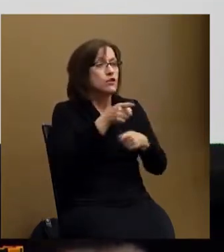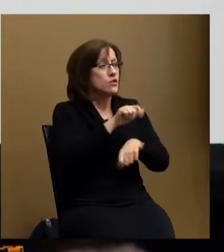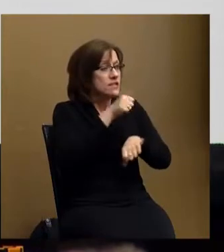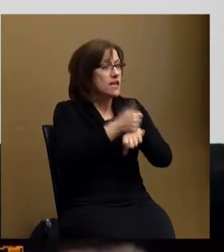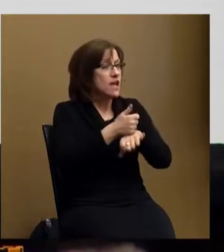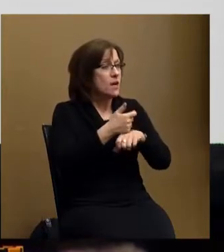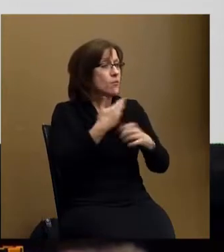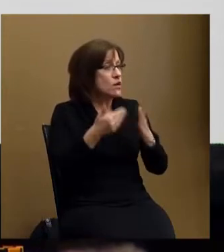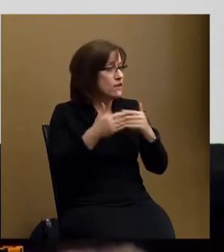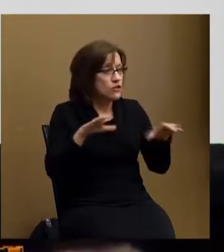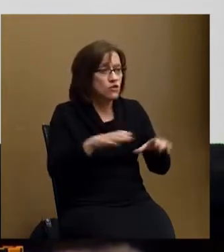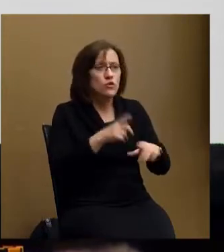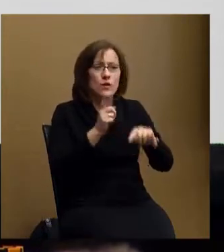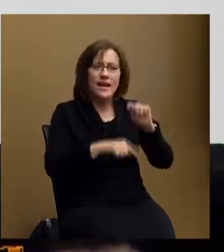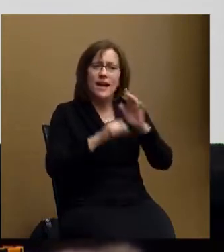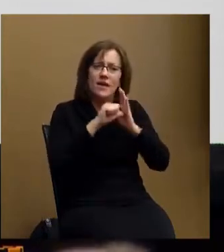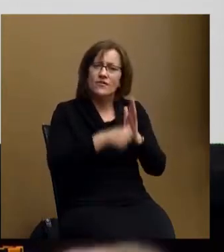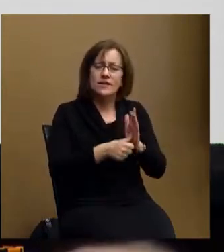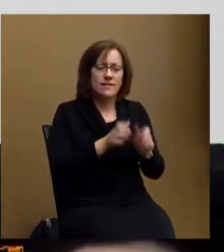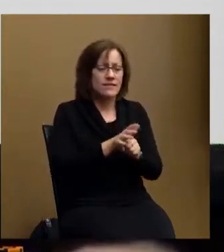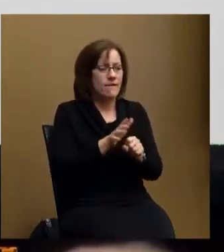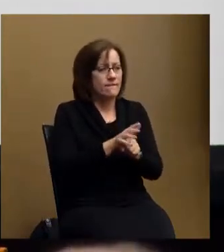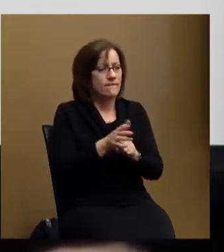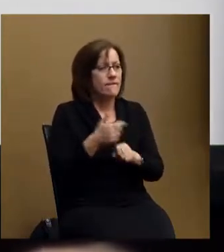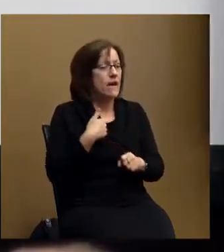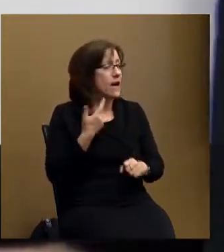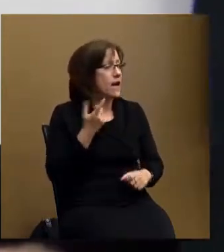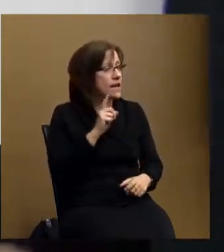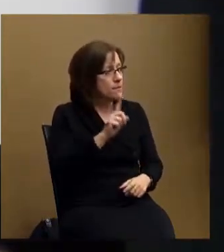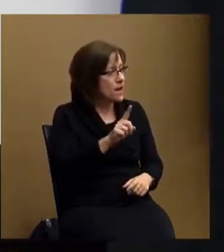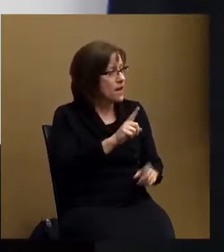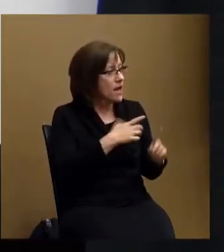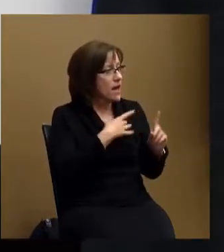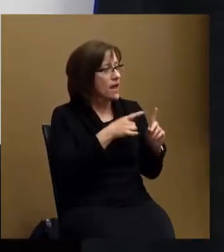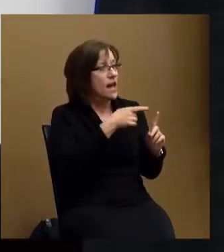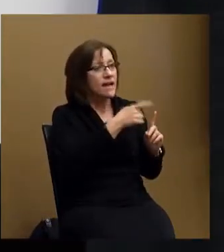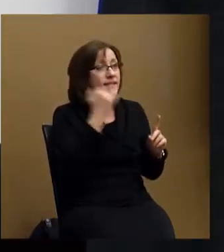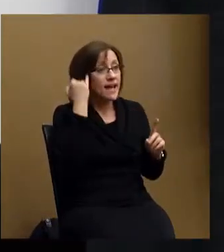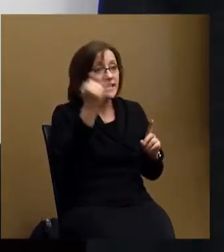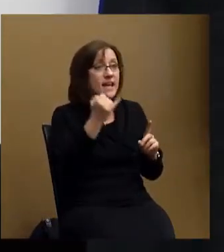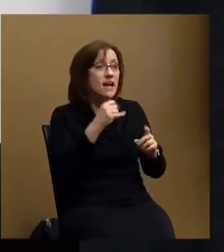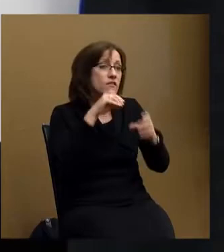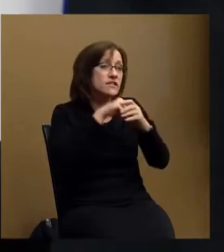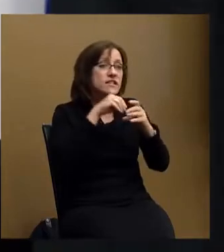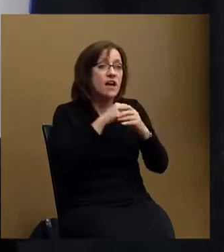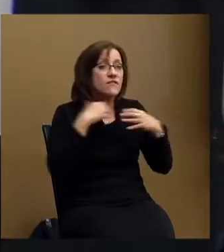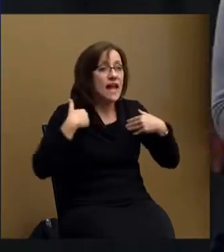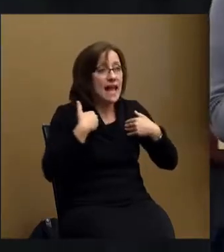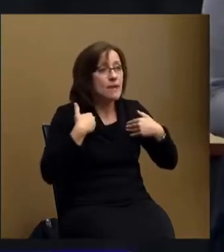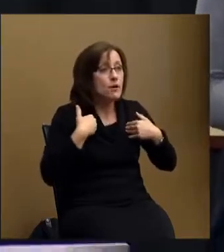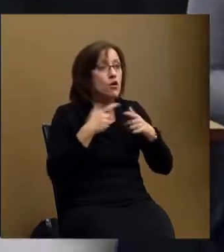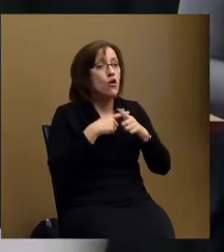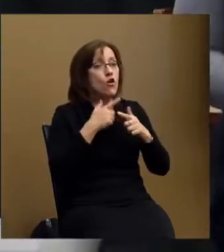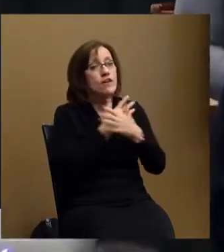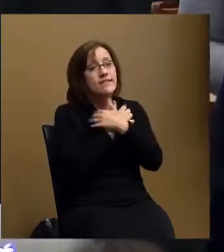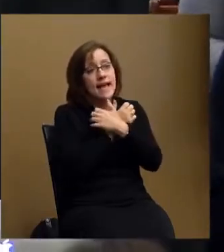can never say this enough. I walked by and I said, I like the idea of the stuffed animals or the teddy bears for the person who